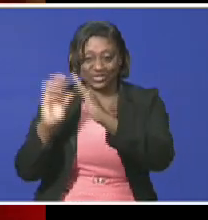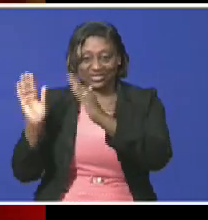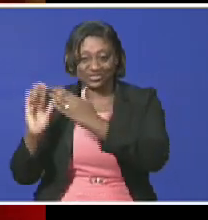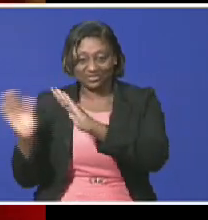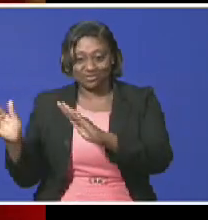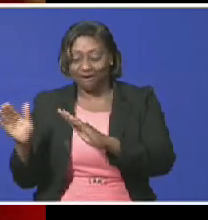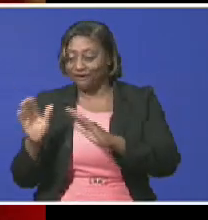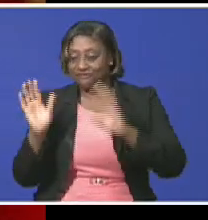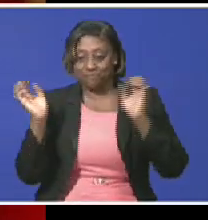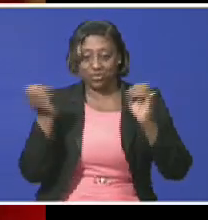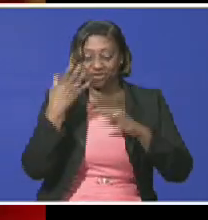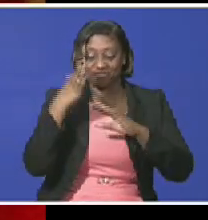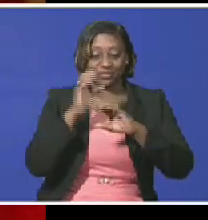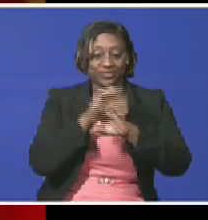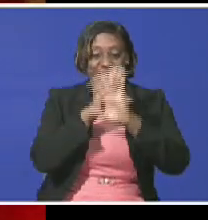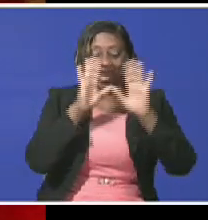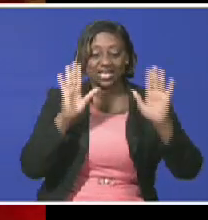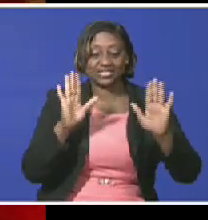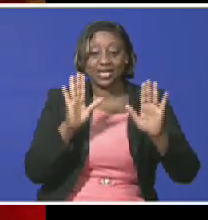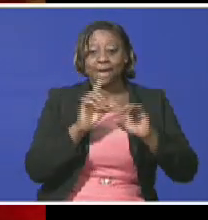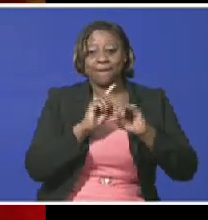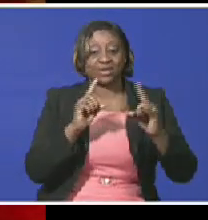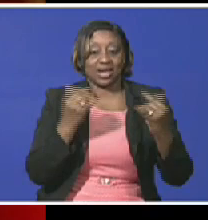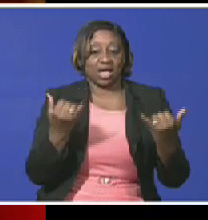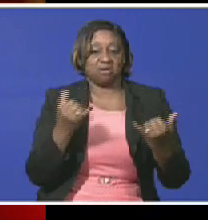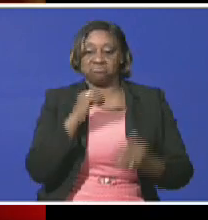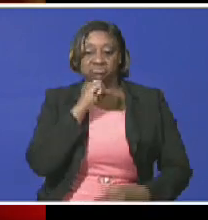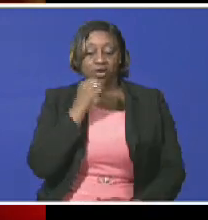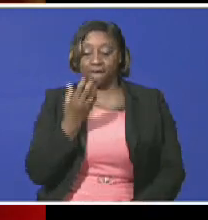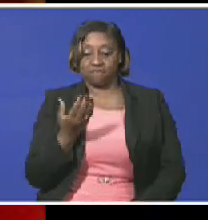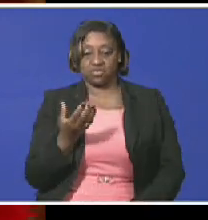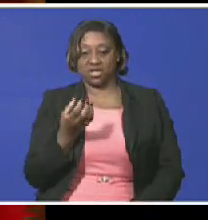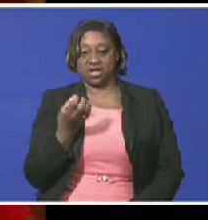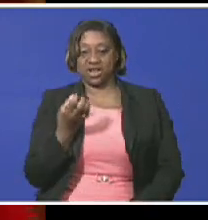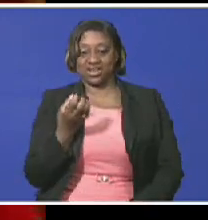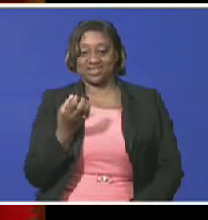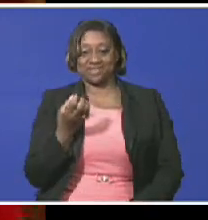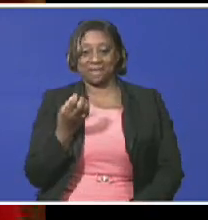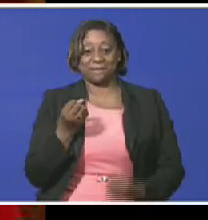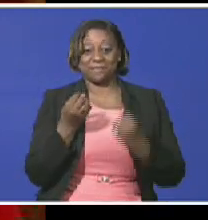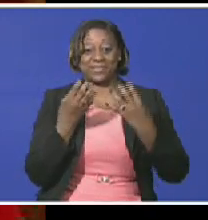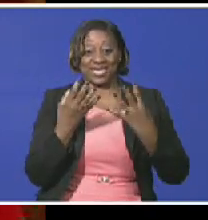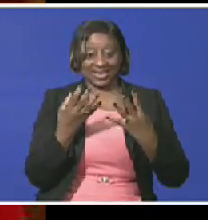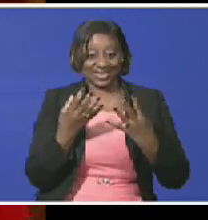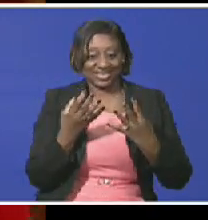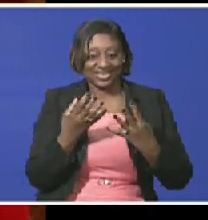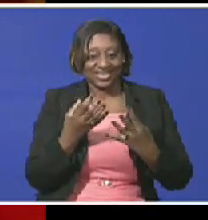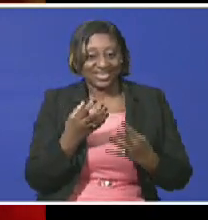anymore. And so I hope that, you know, thank you.